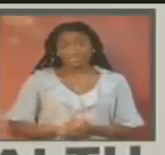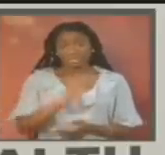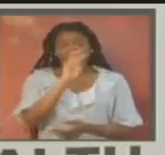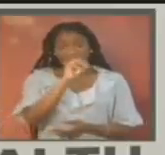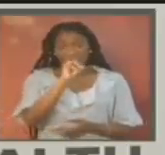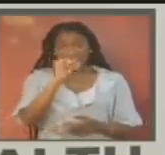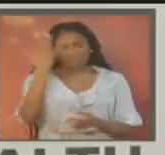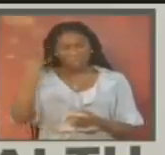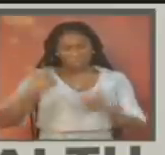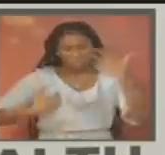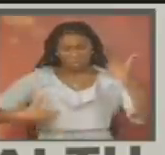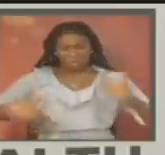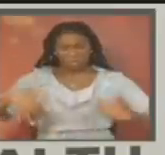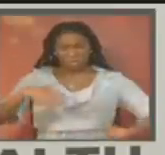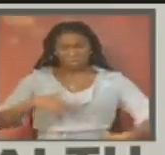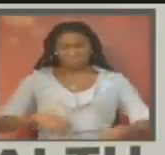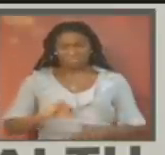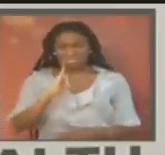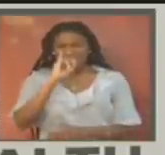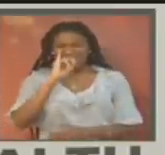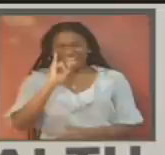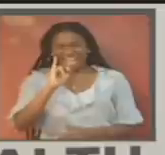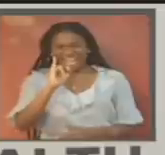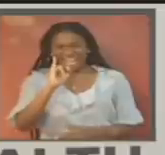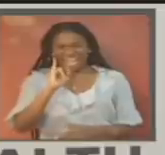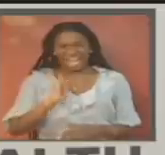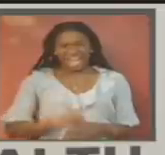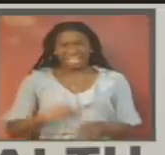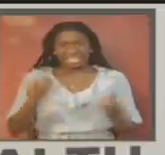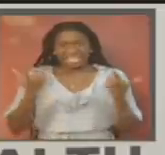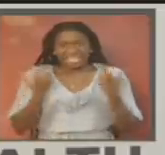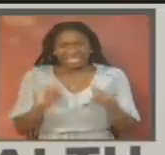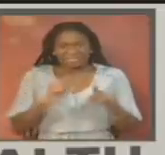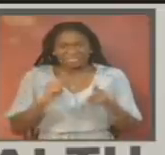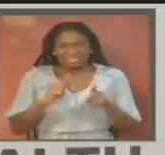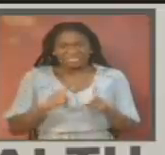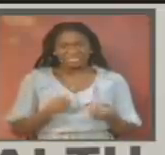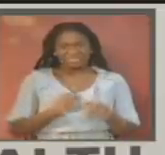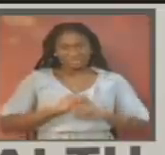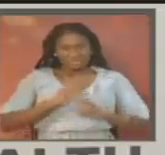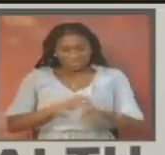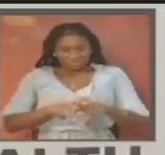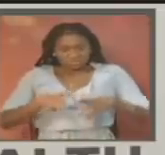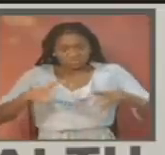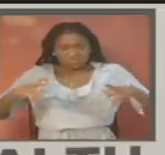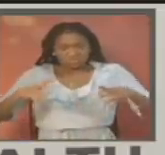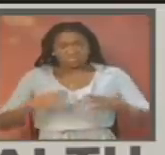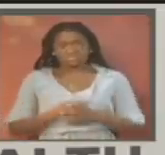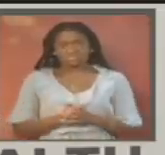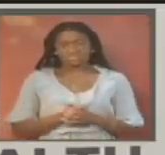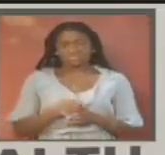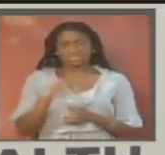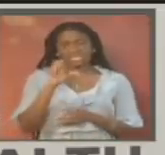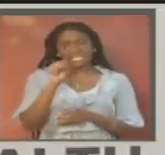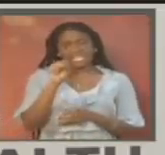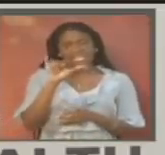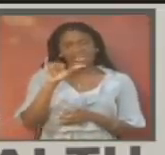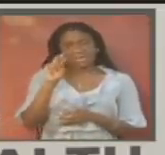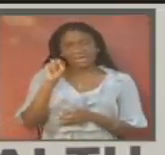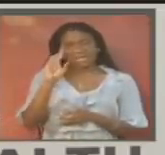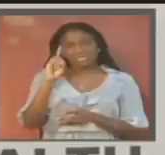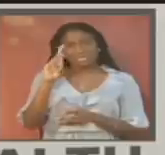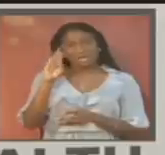inflammatory. The S stands for syndrome in children. So that's Miss C, M-I-S-C. And the thing is